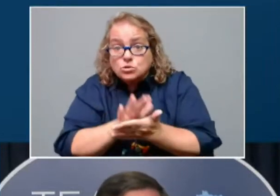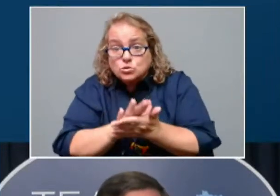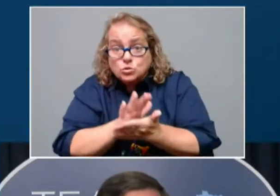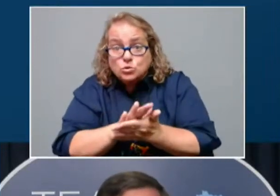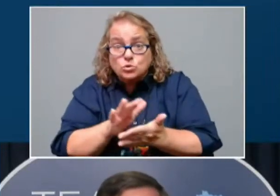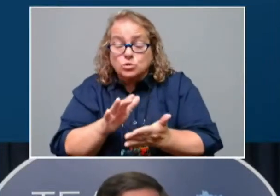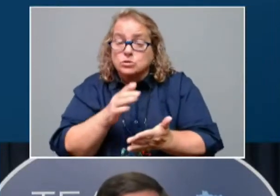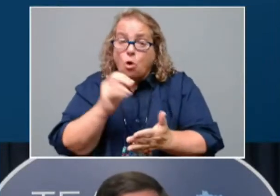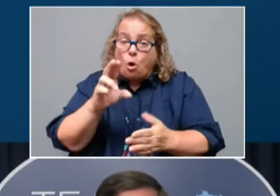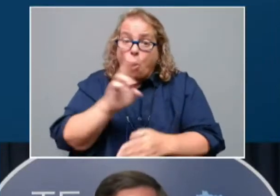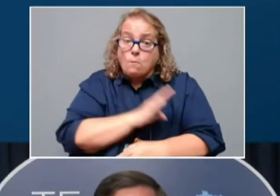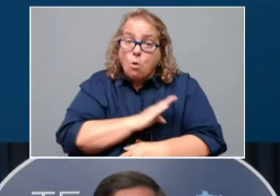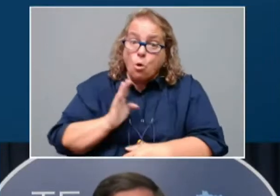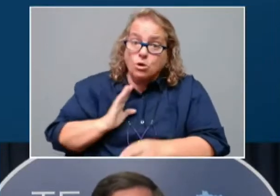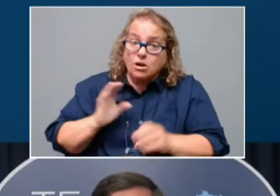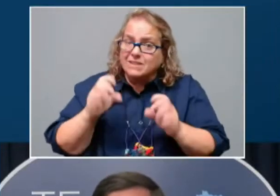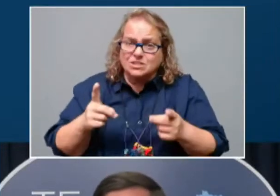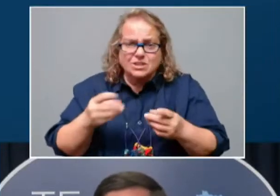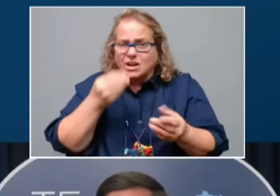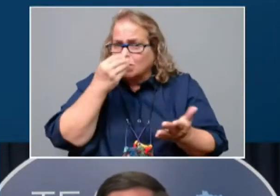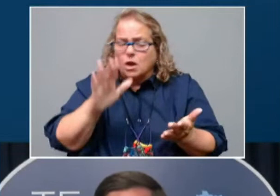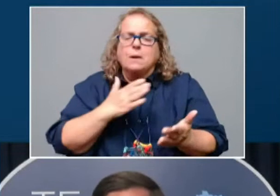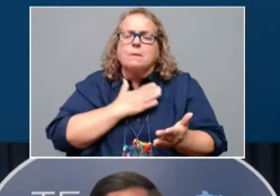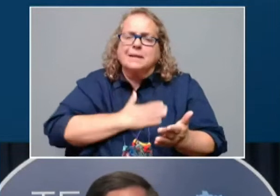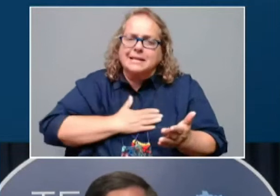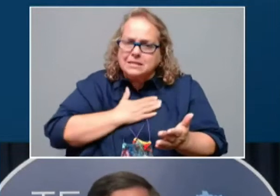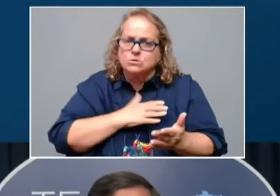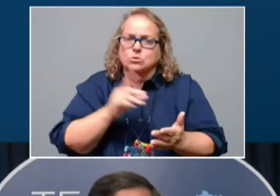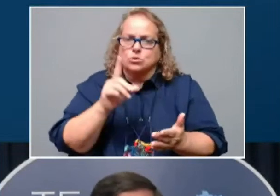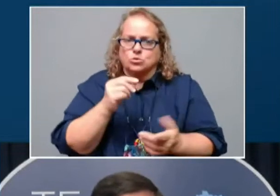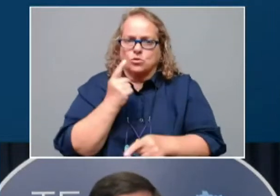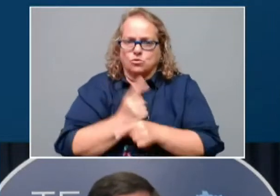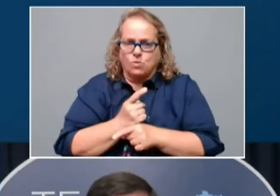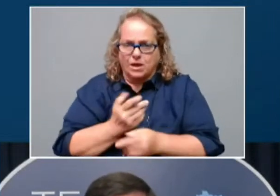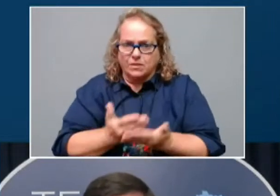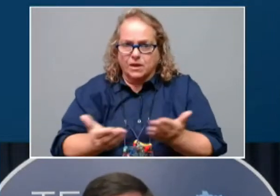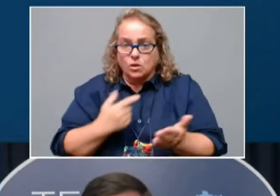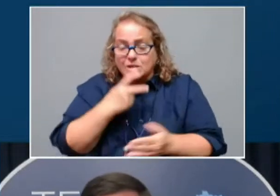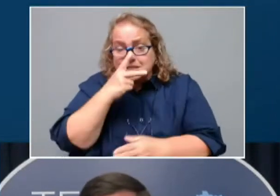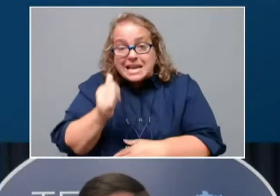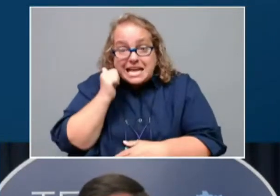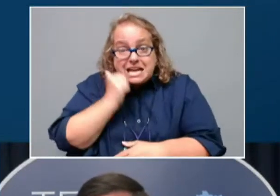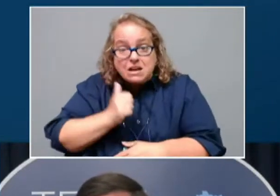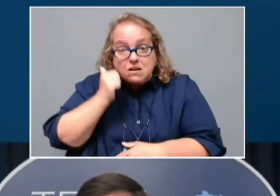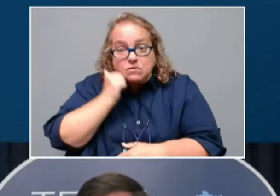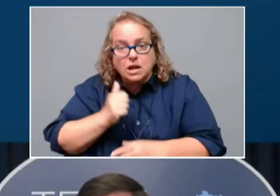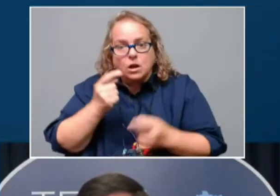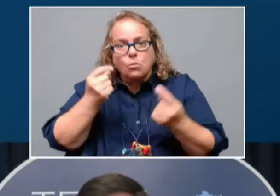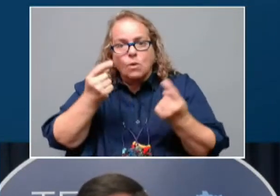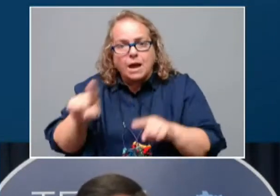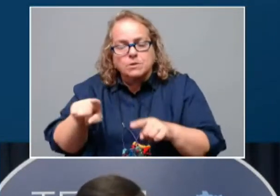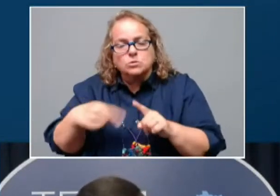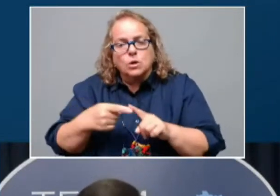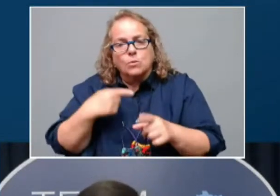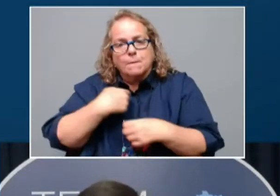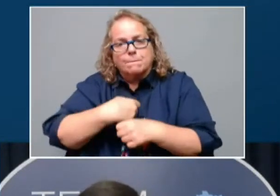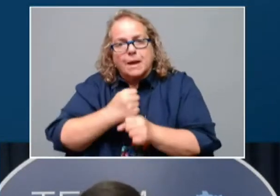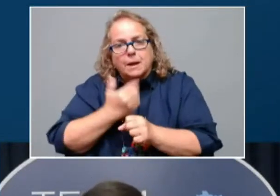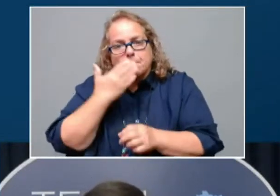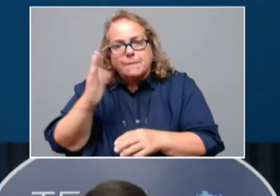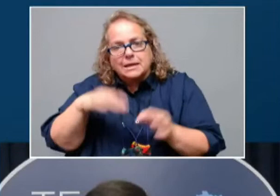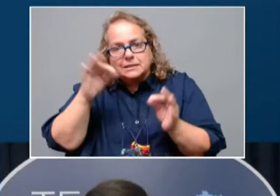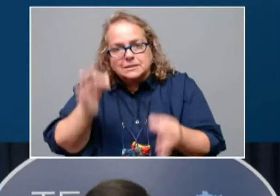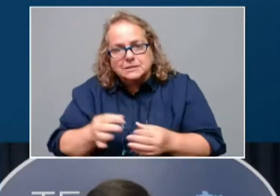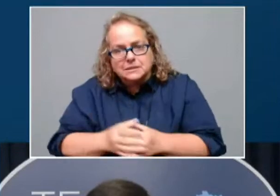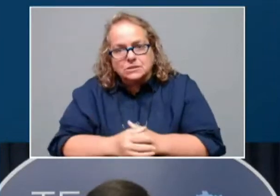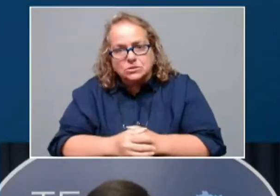of education. Let's please do the right thing. We see every day what happens when we make the bad decision. Let's make